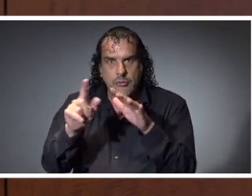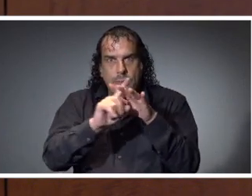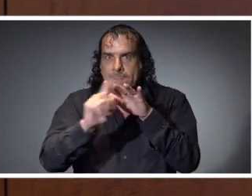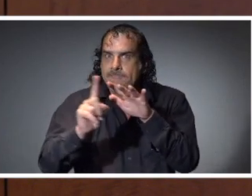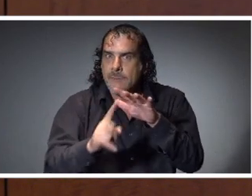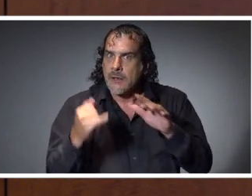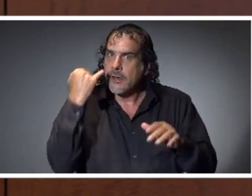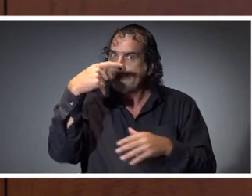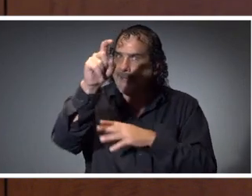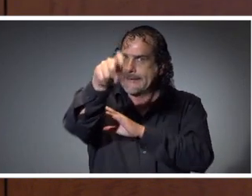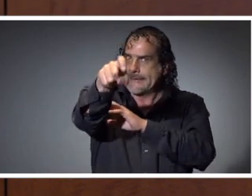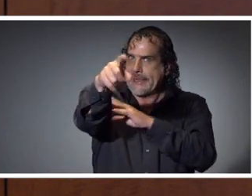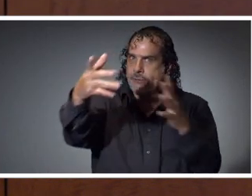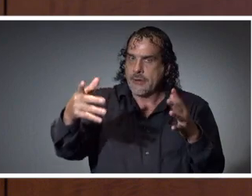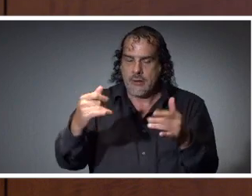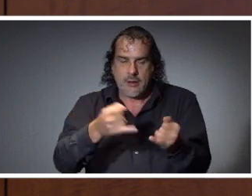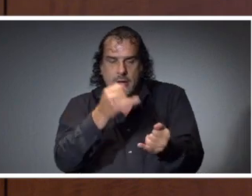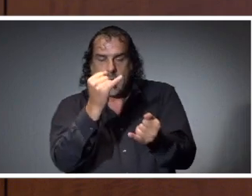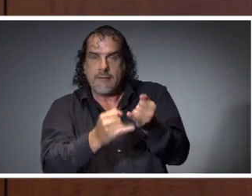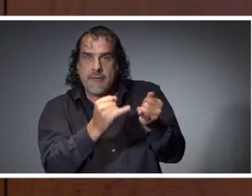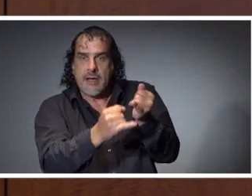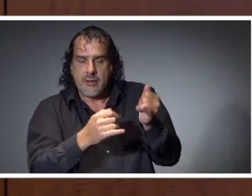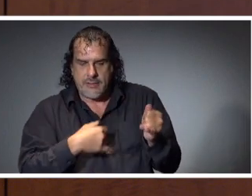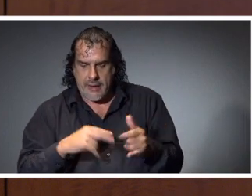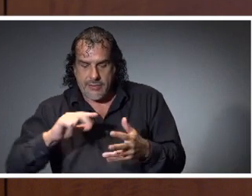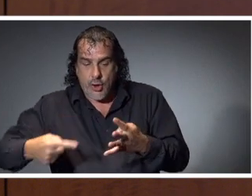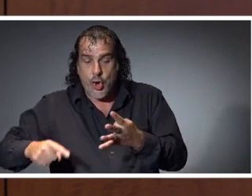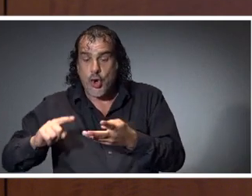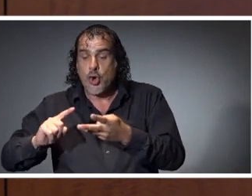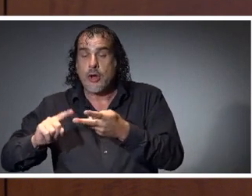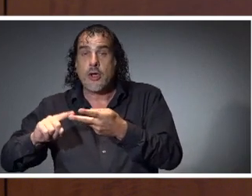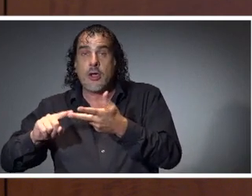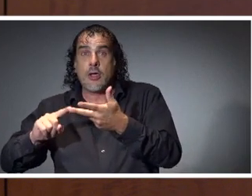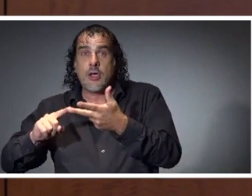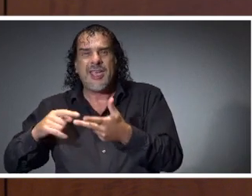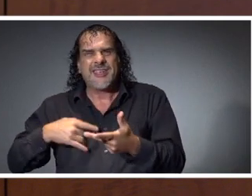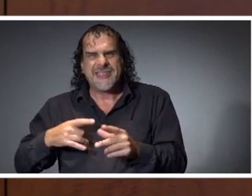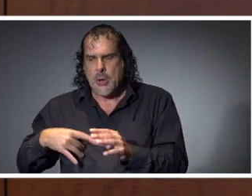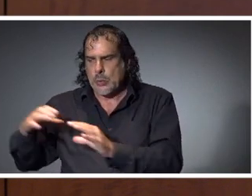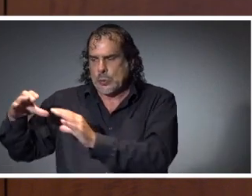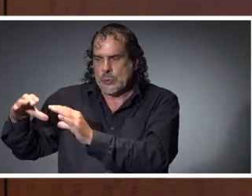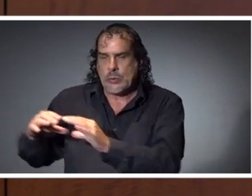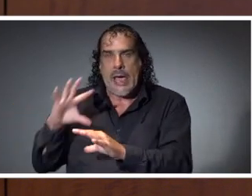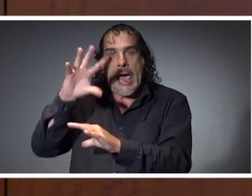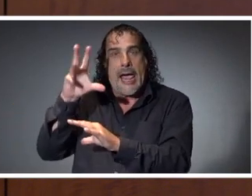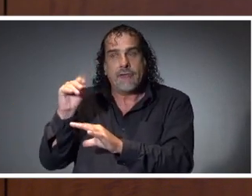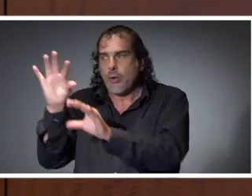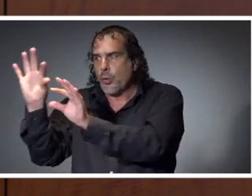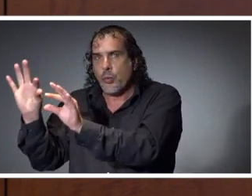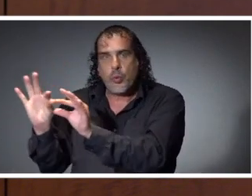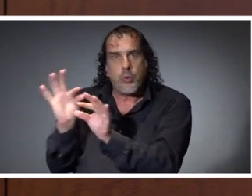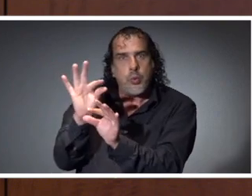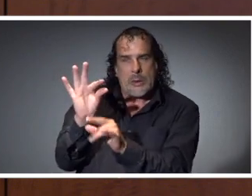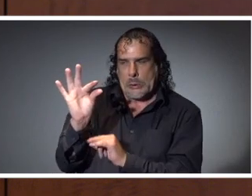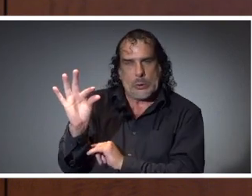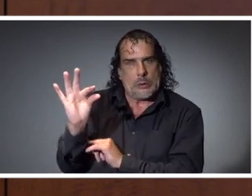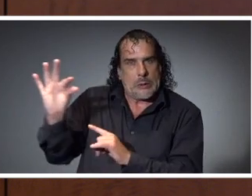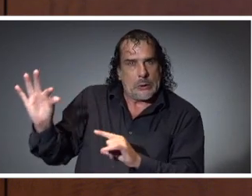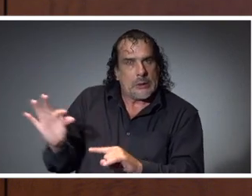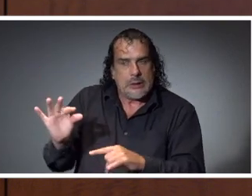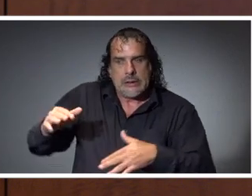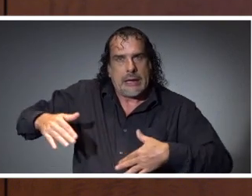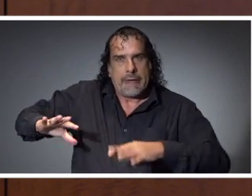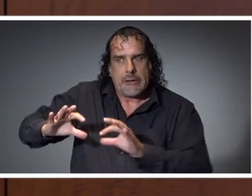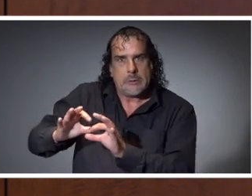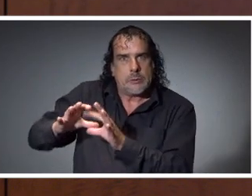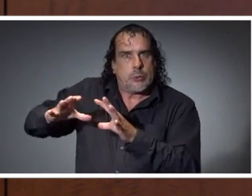if necessary. And then finally, that third system that's out there is still just a tropical wave coming off the coast of Africa. It's still very undeveloped, so